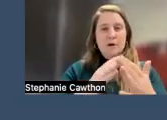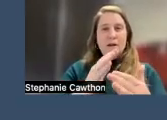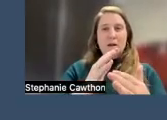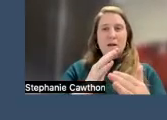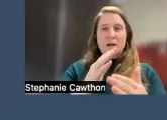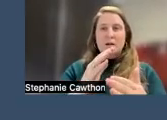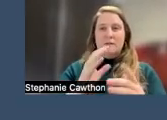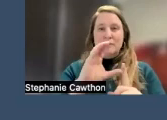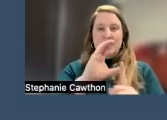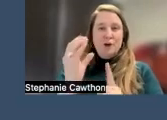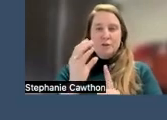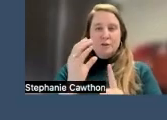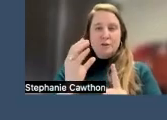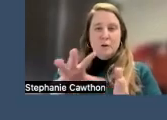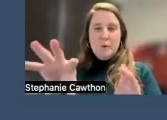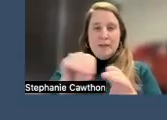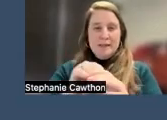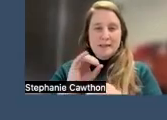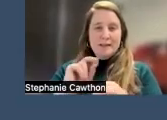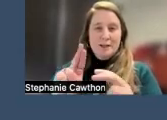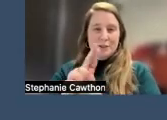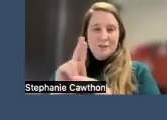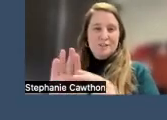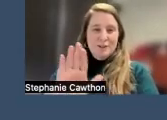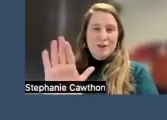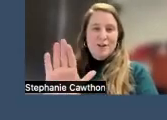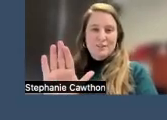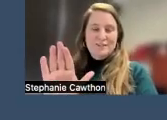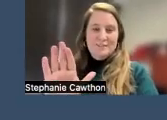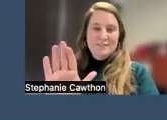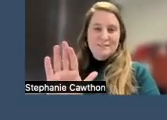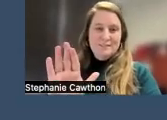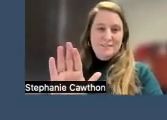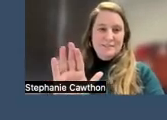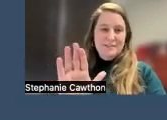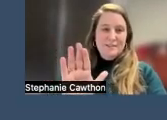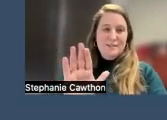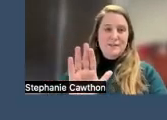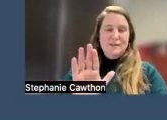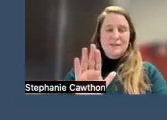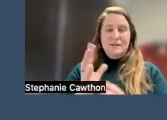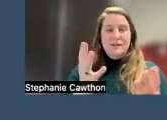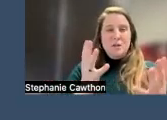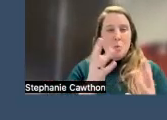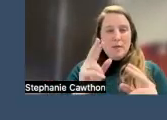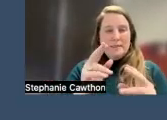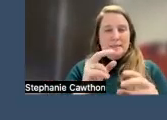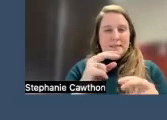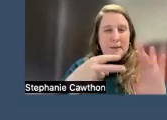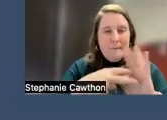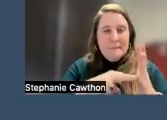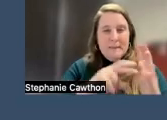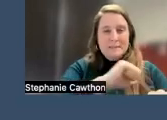how that is such an important part of the culture within the university or college.